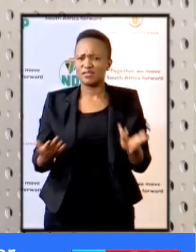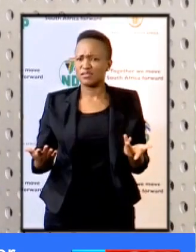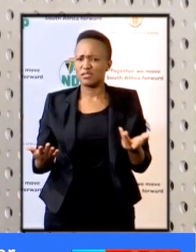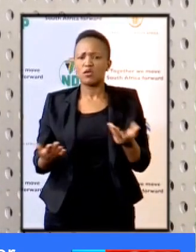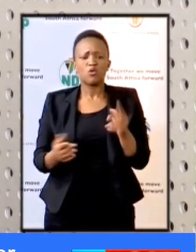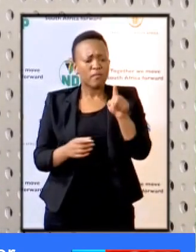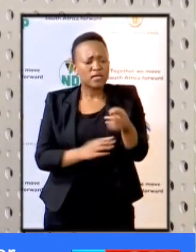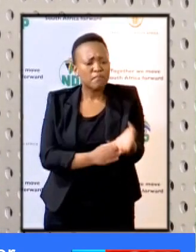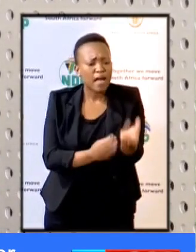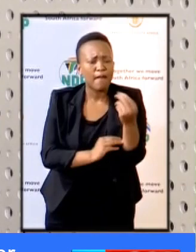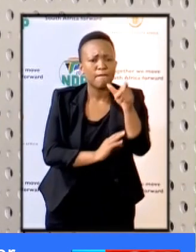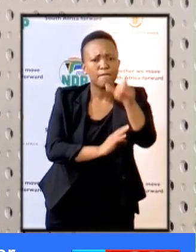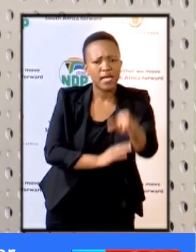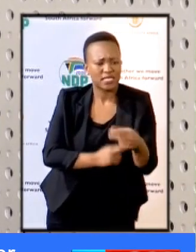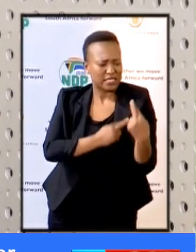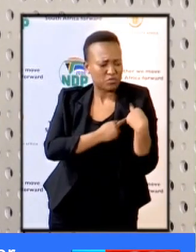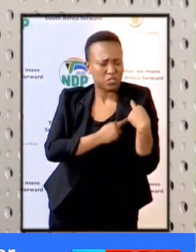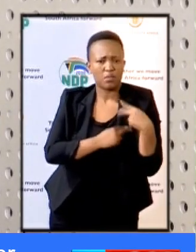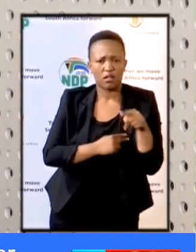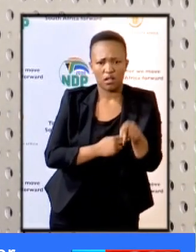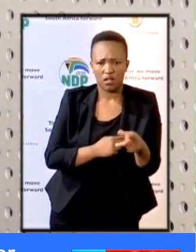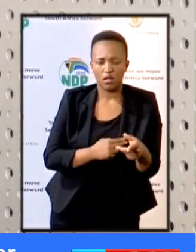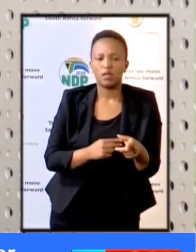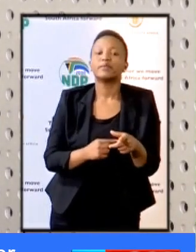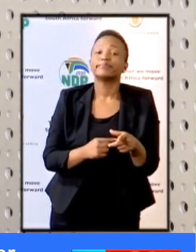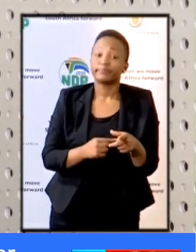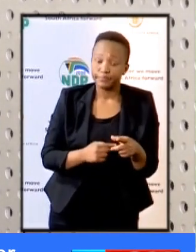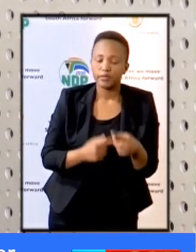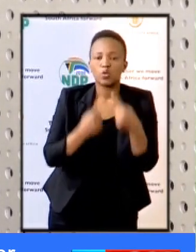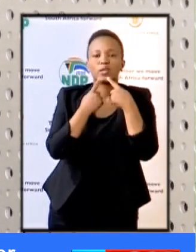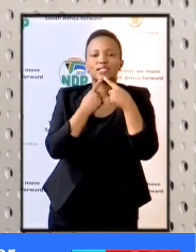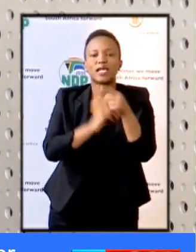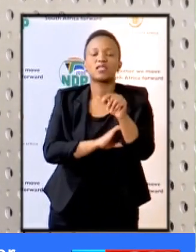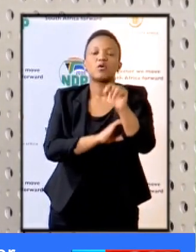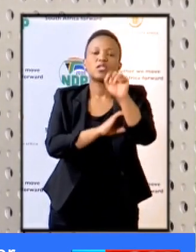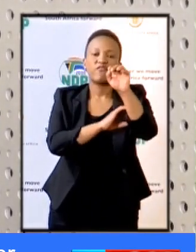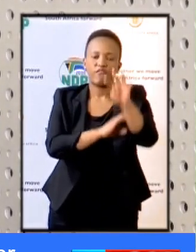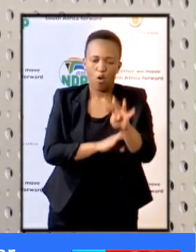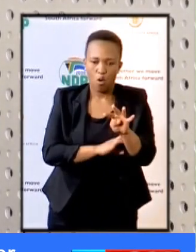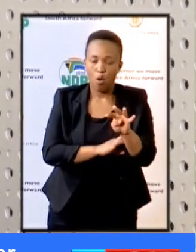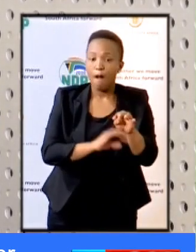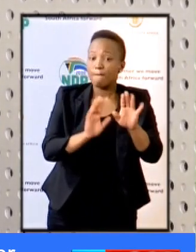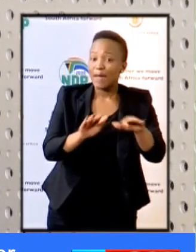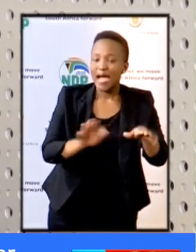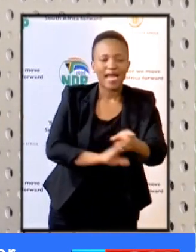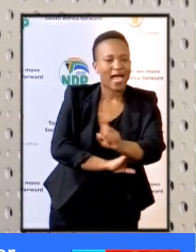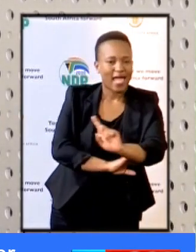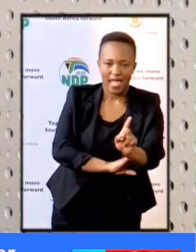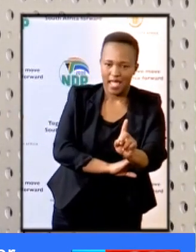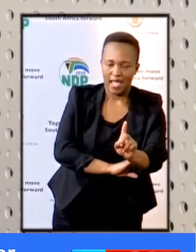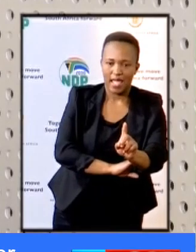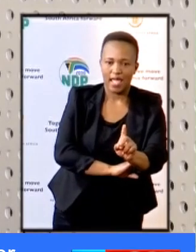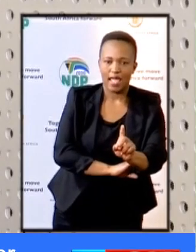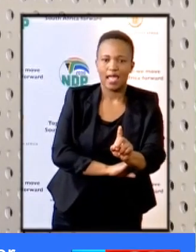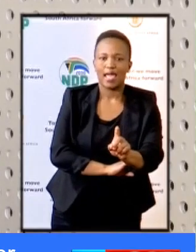umuntu azofikela kuye. So that's why we say kadi 4 the sector isimbana. But let's